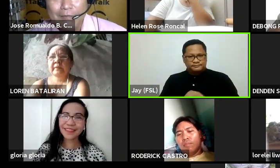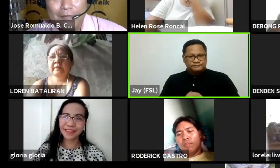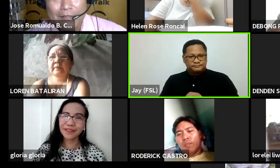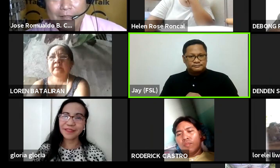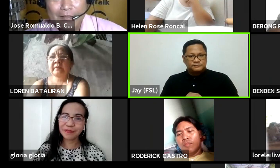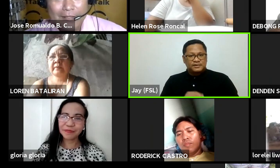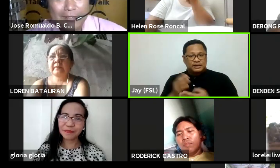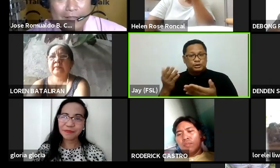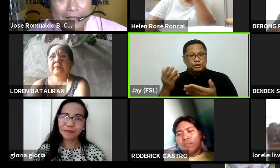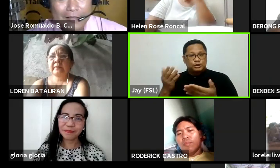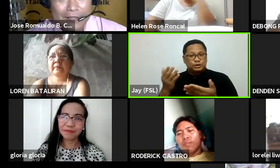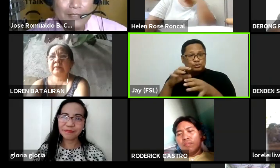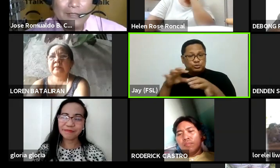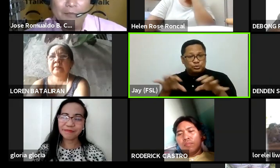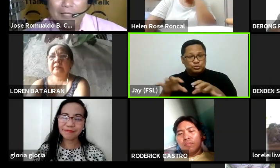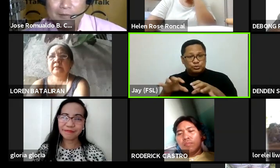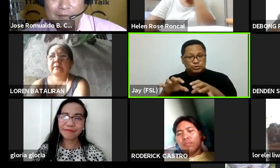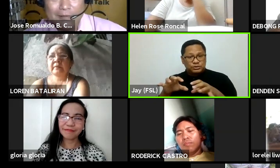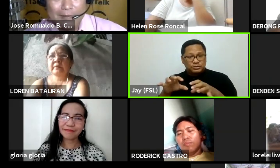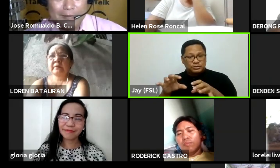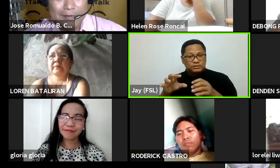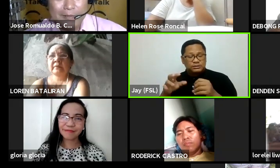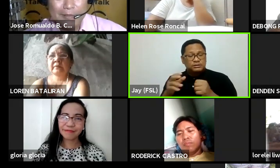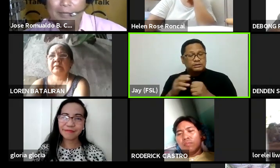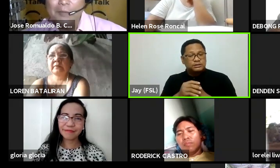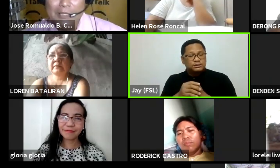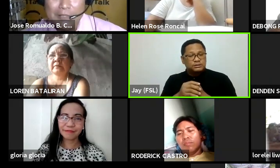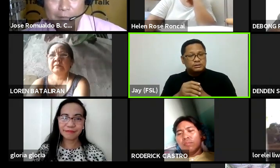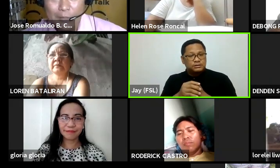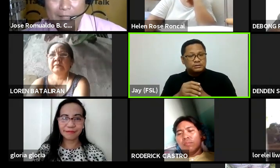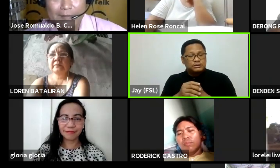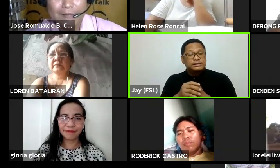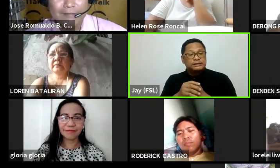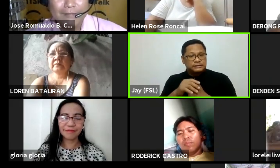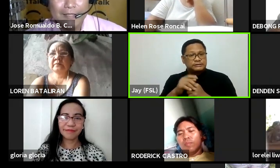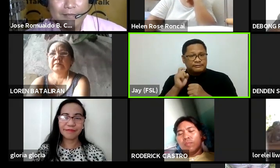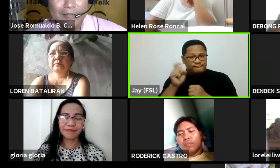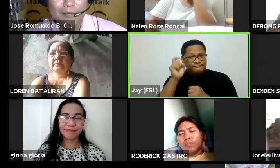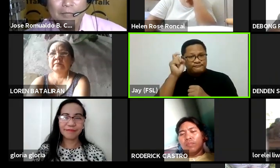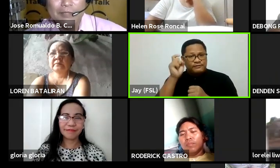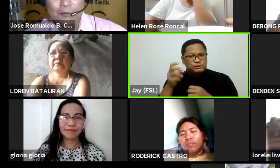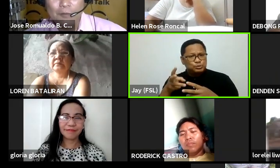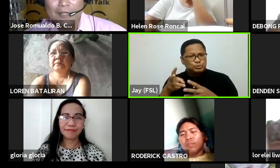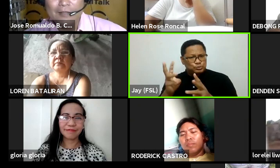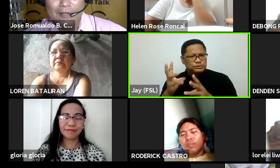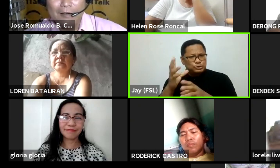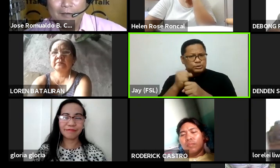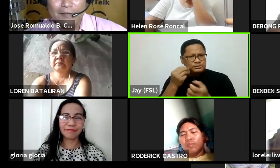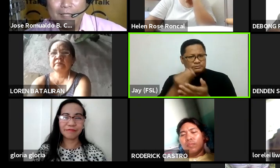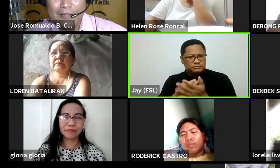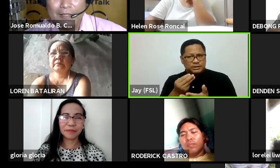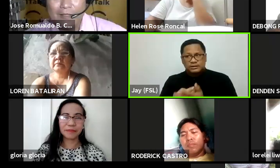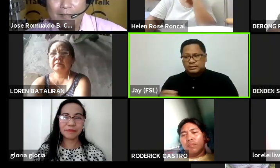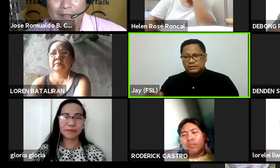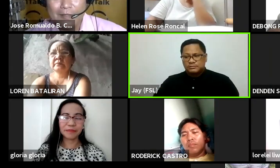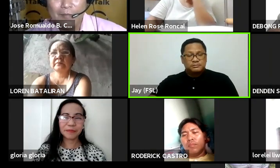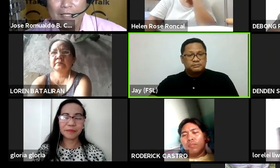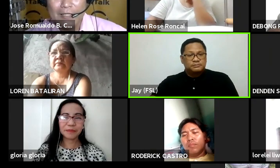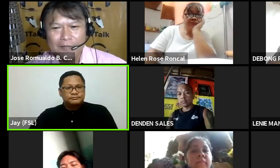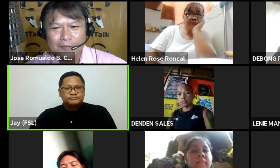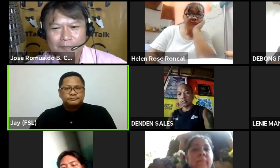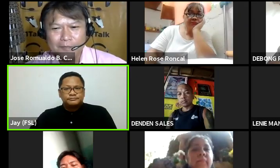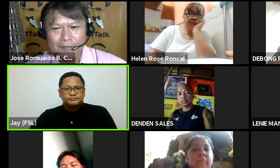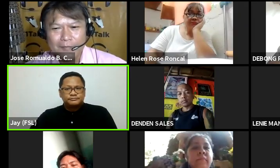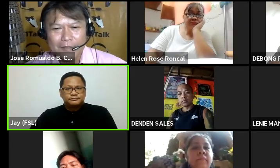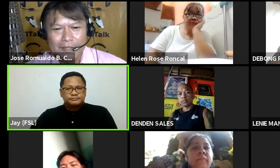a job is the best, is the immediate way. It's the immediate way of getting